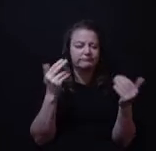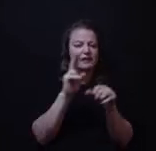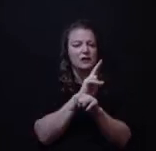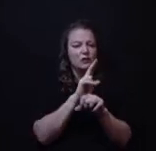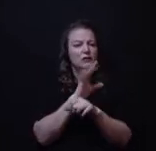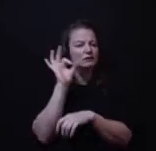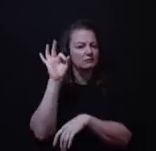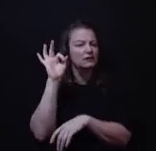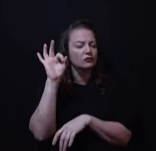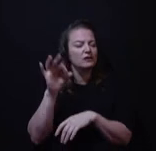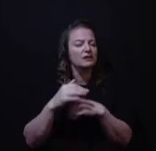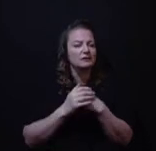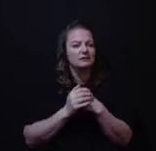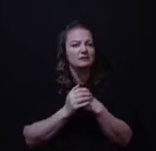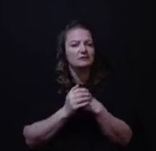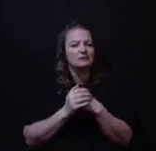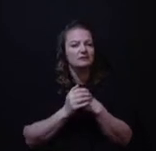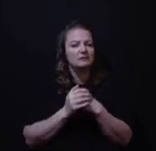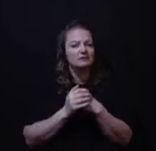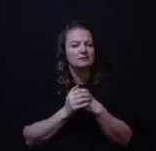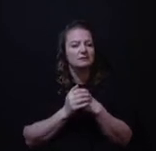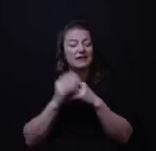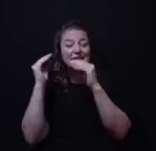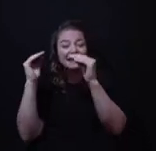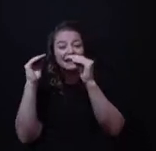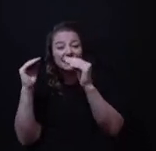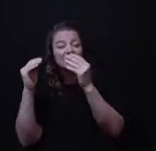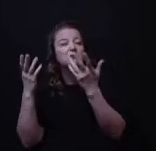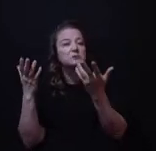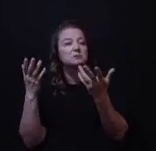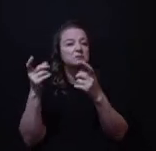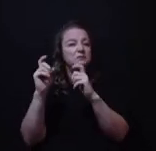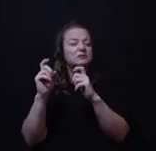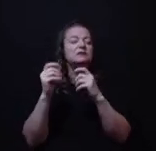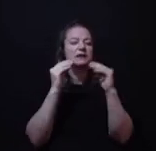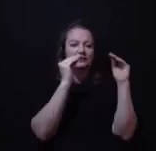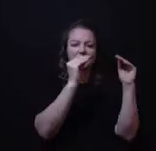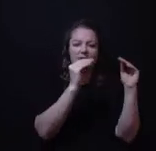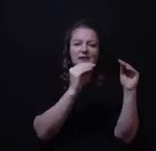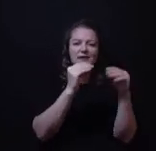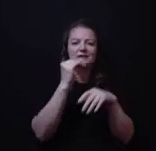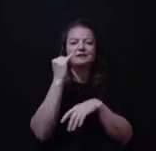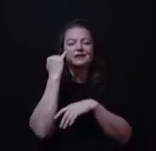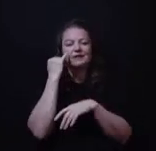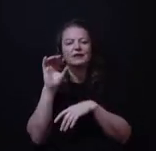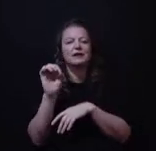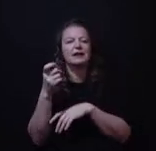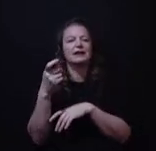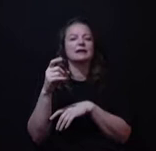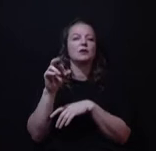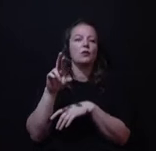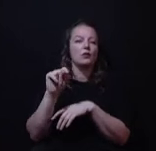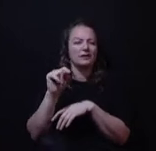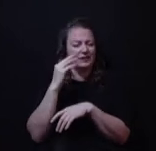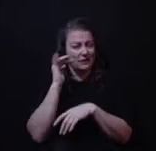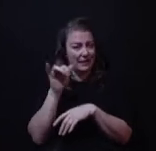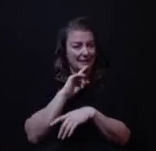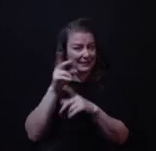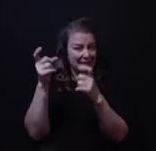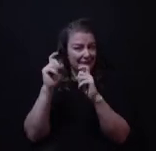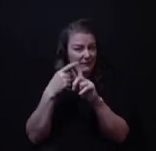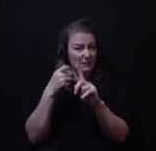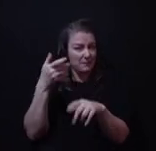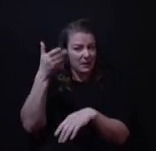ministry. He who teaches in teaching, he who exhorts. Did you know exhortation is a gift from